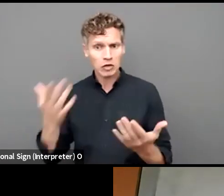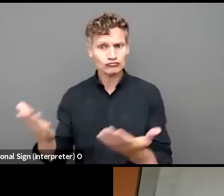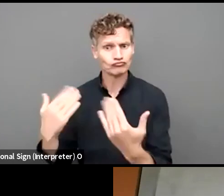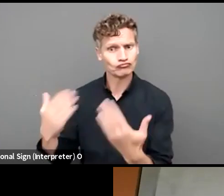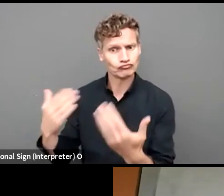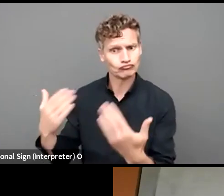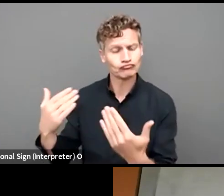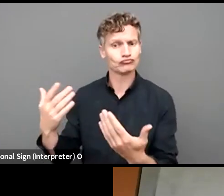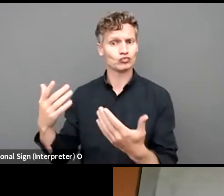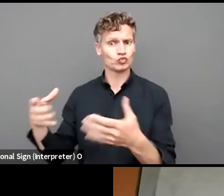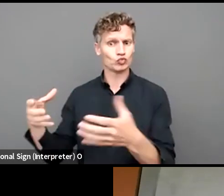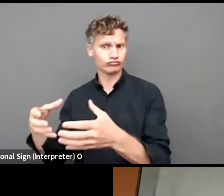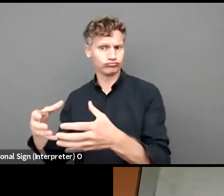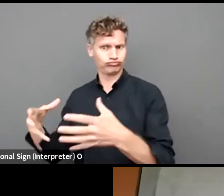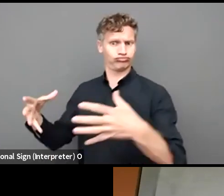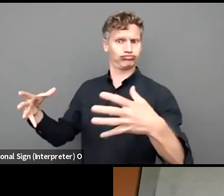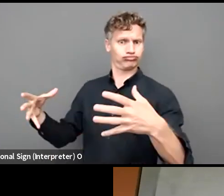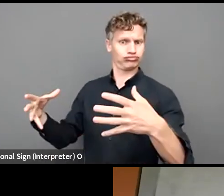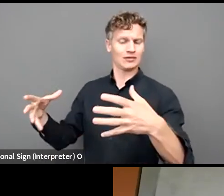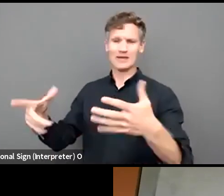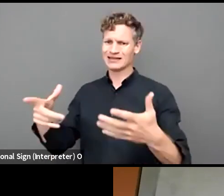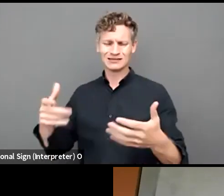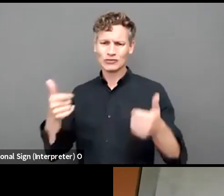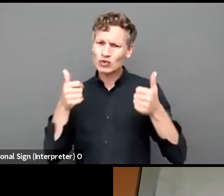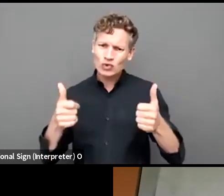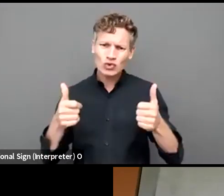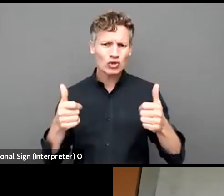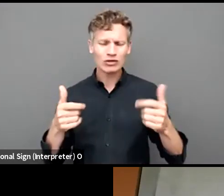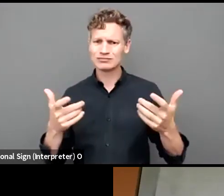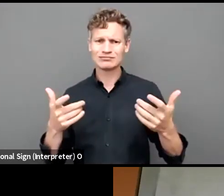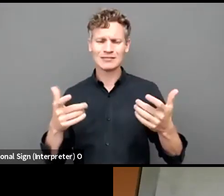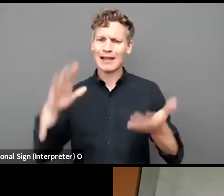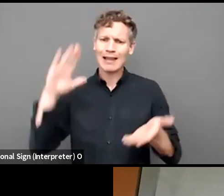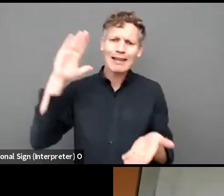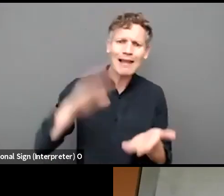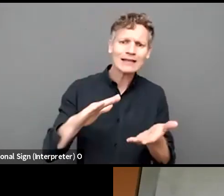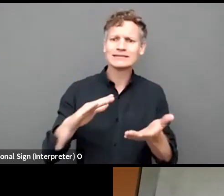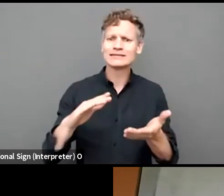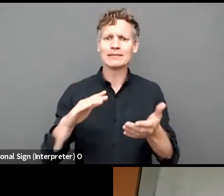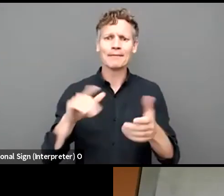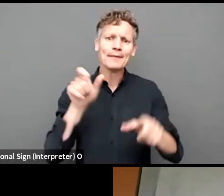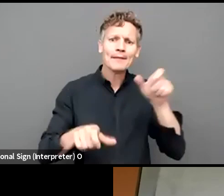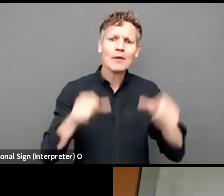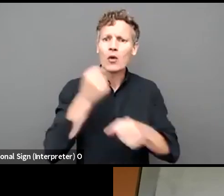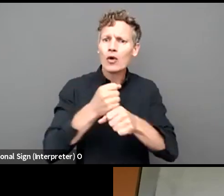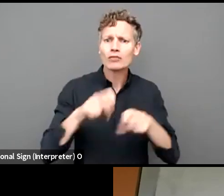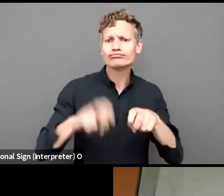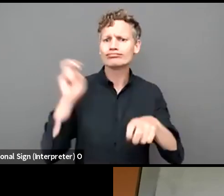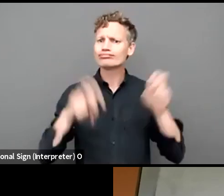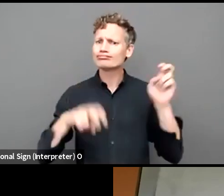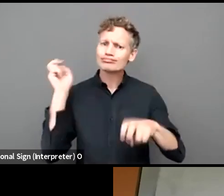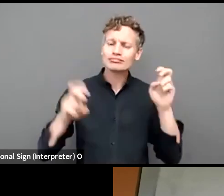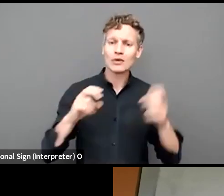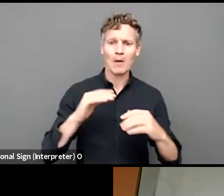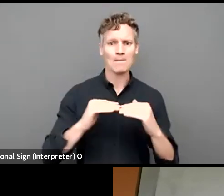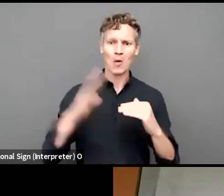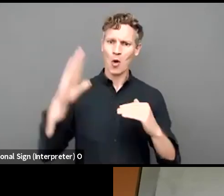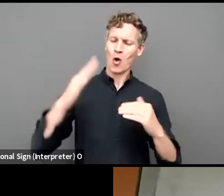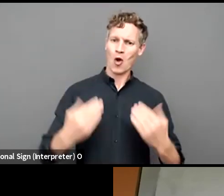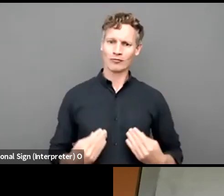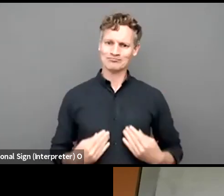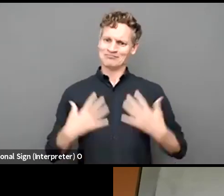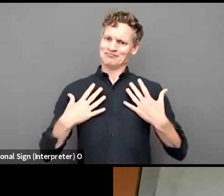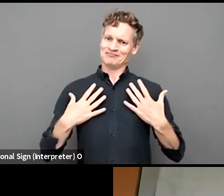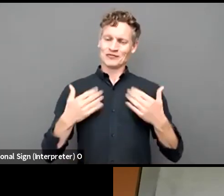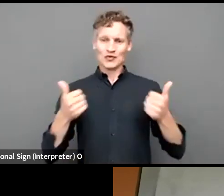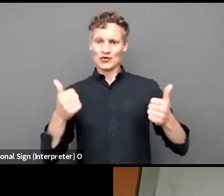productivity, reduced turnover, higher morale, attraction of talent. So firstly, the question is, why do you think this clear